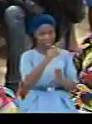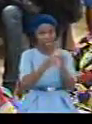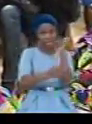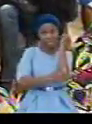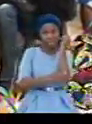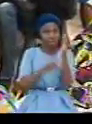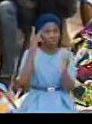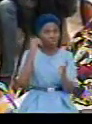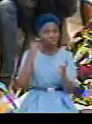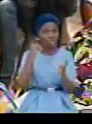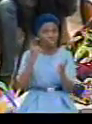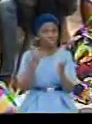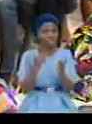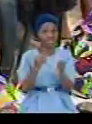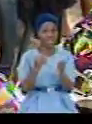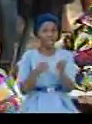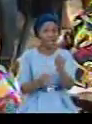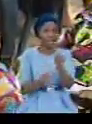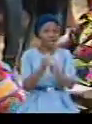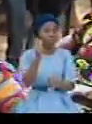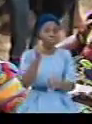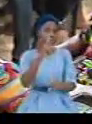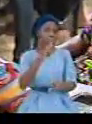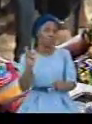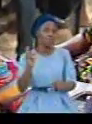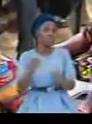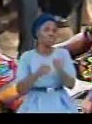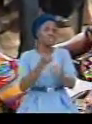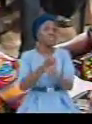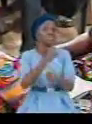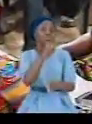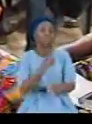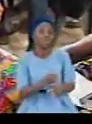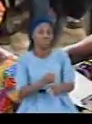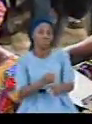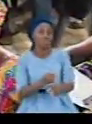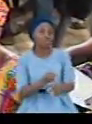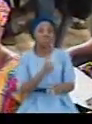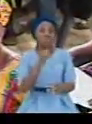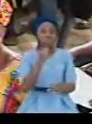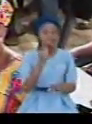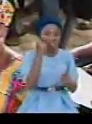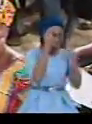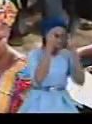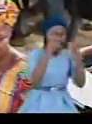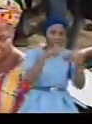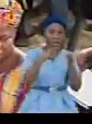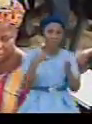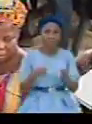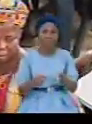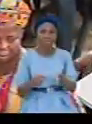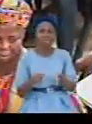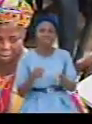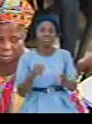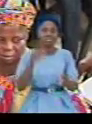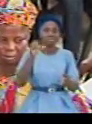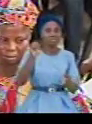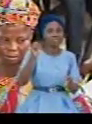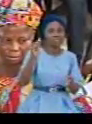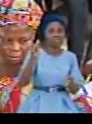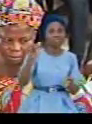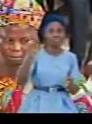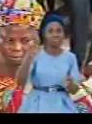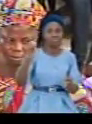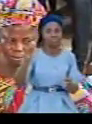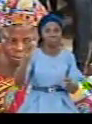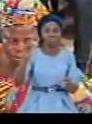old, neither yet the deadness of Sarah's womb. He staggered not at the